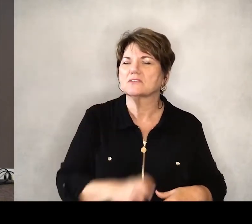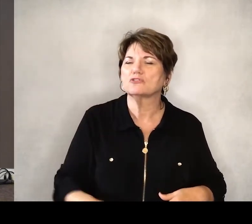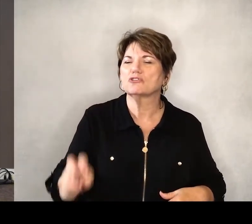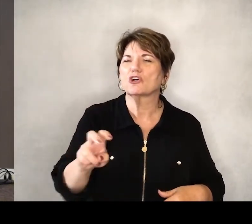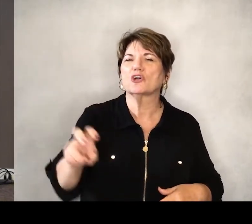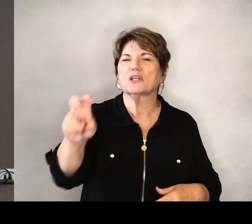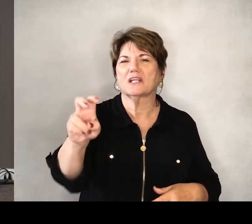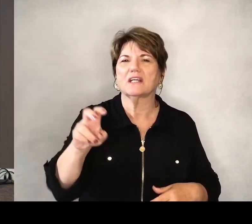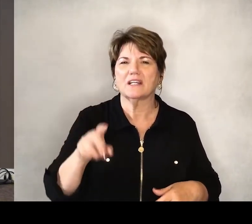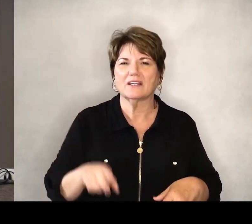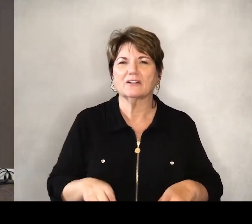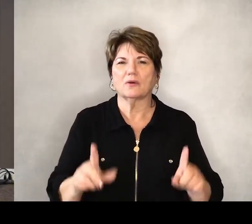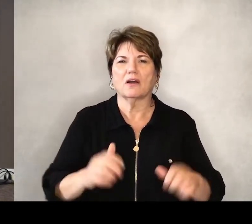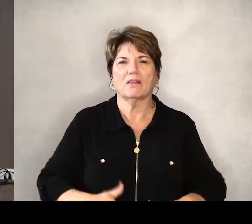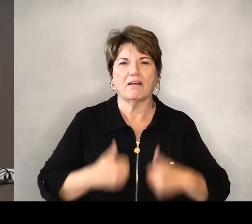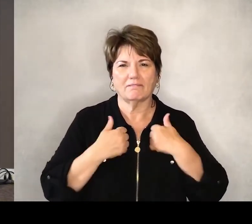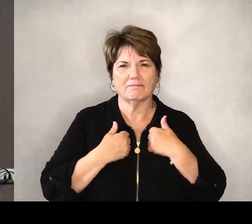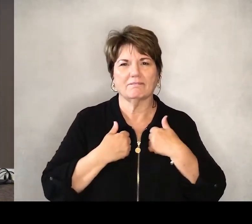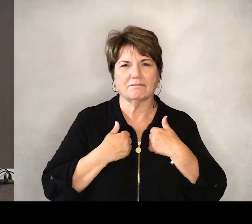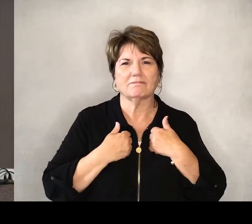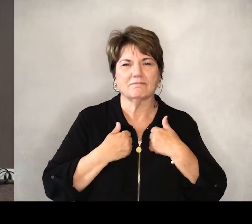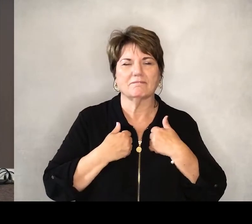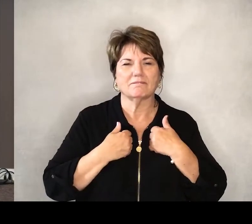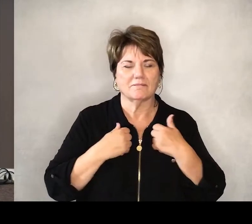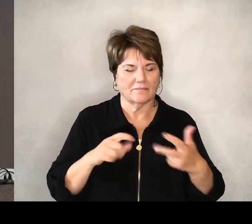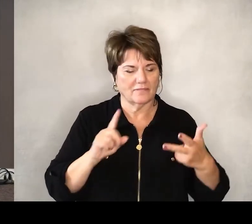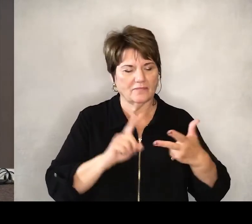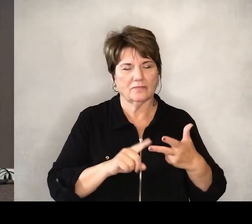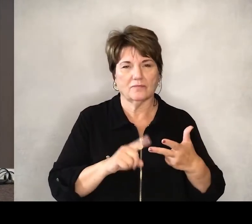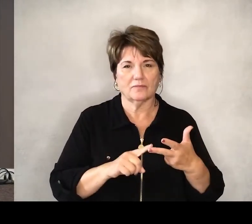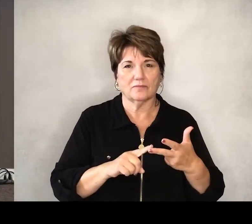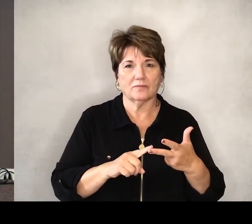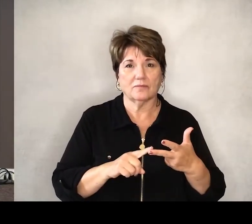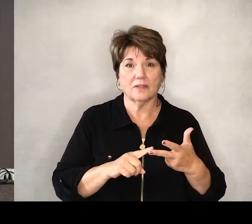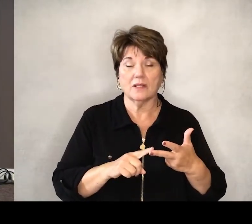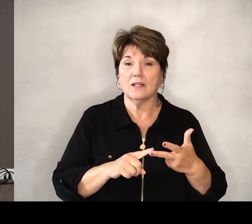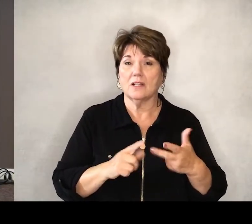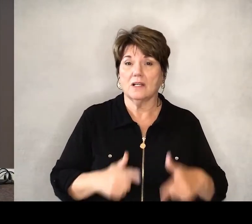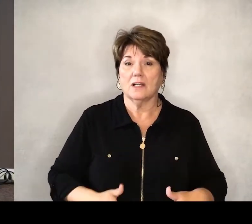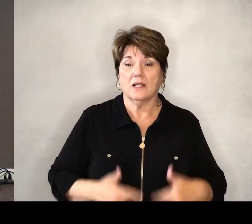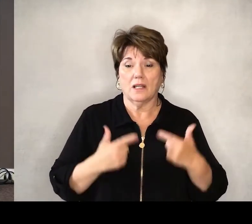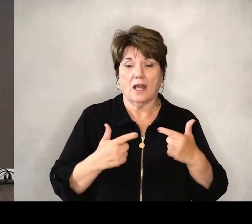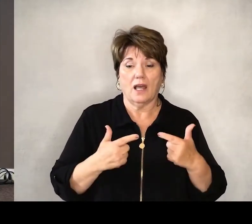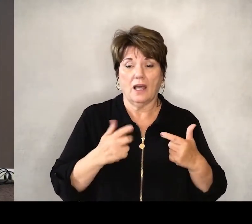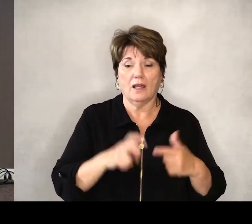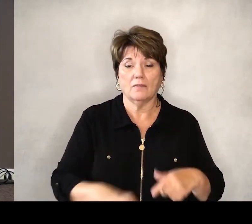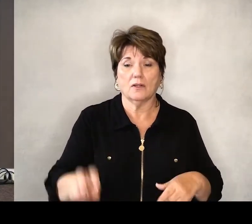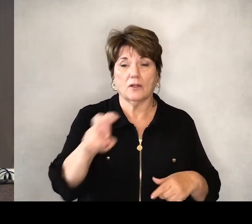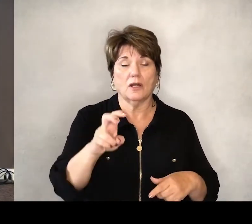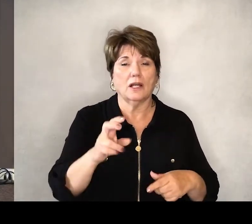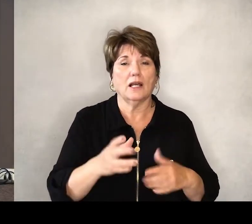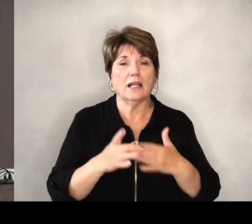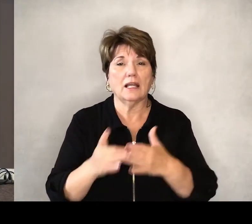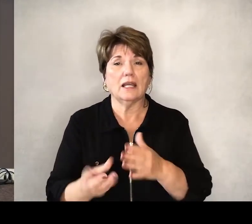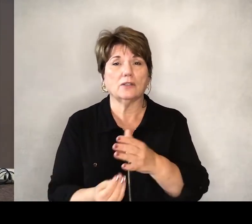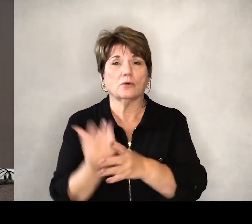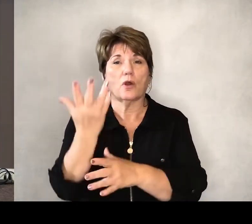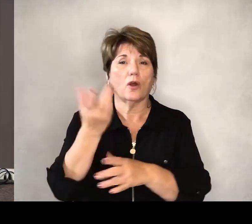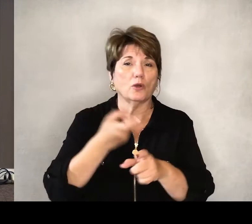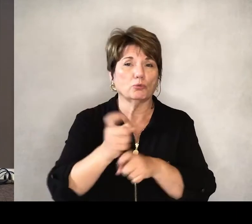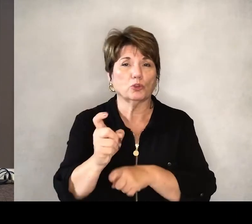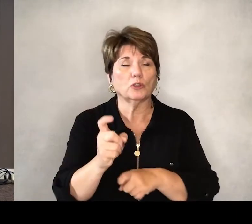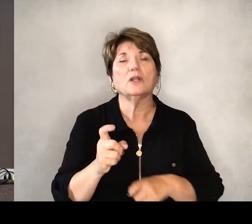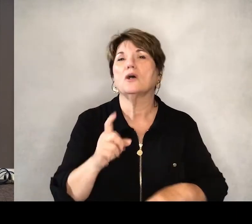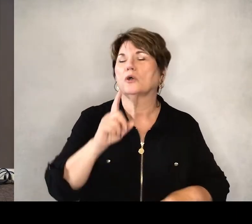go on as we go. And third, whether life's journeys lead us to growth or ruin,